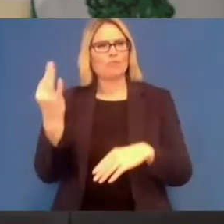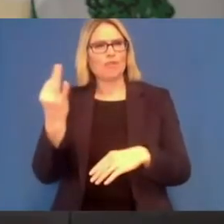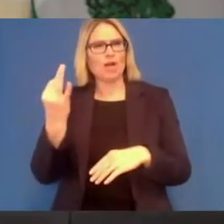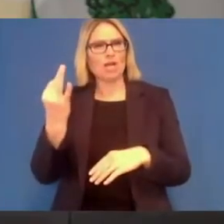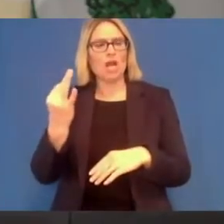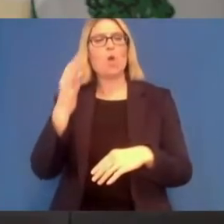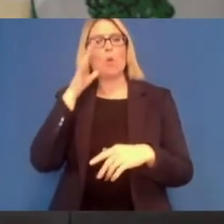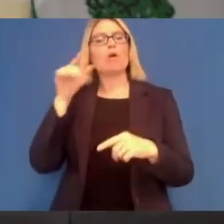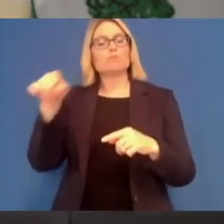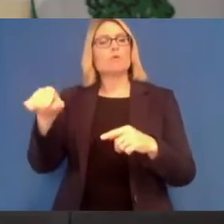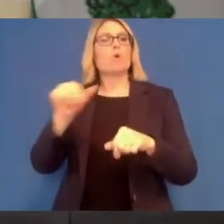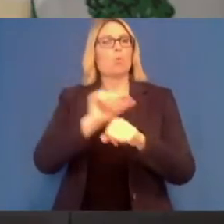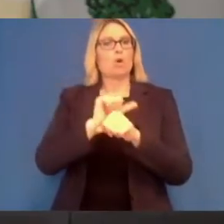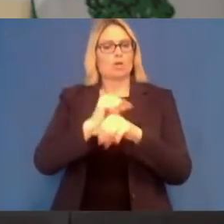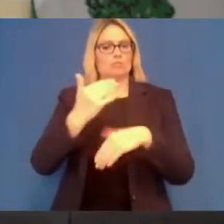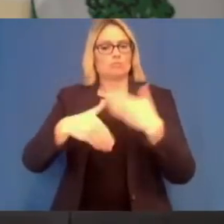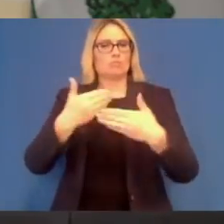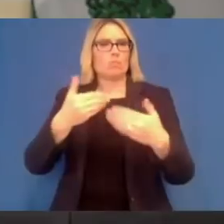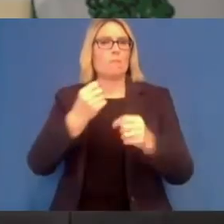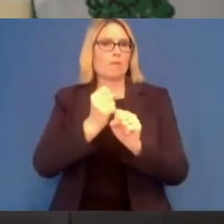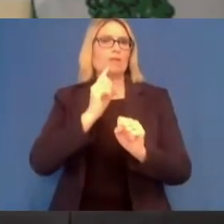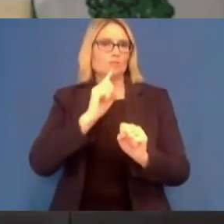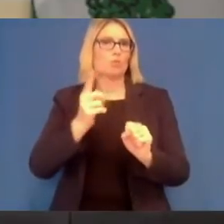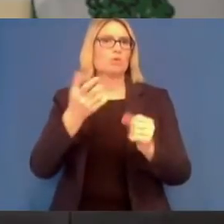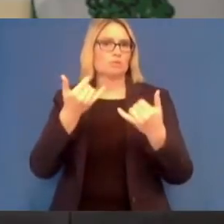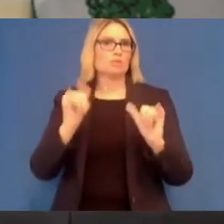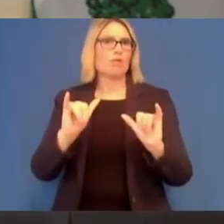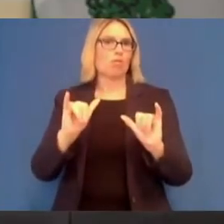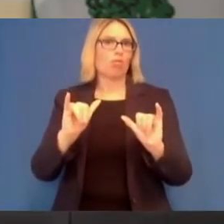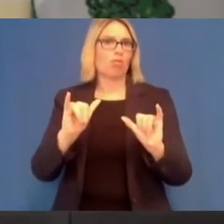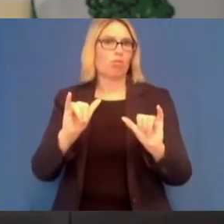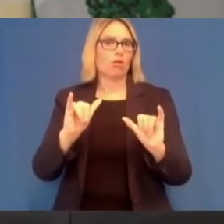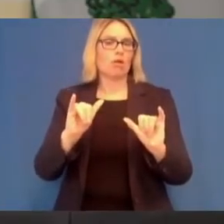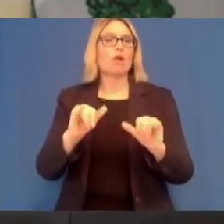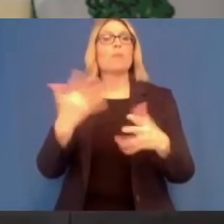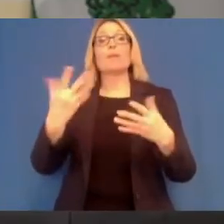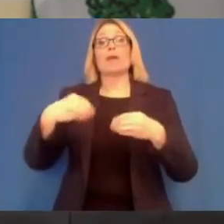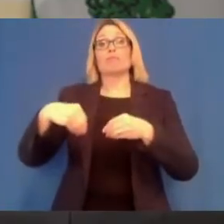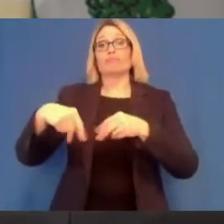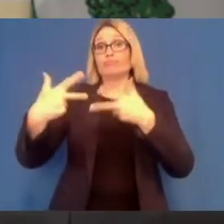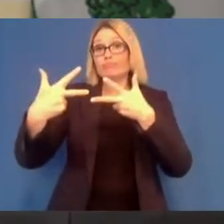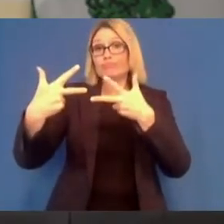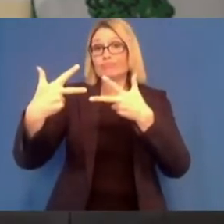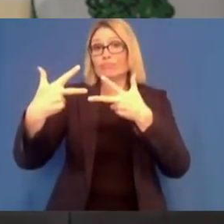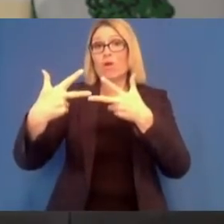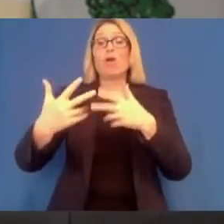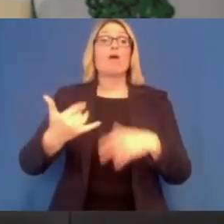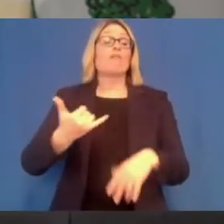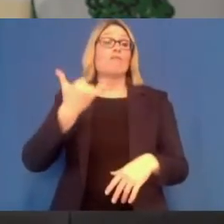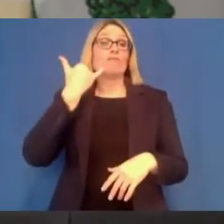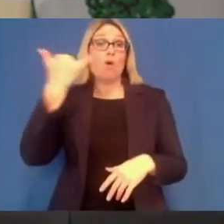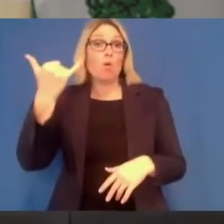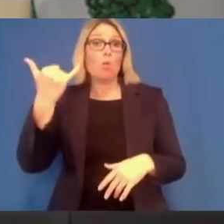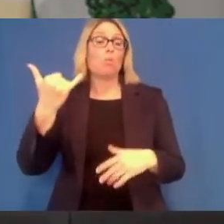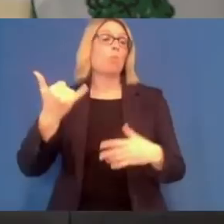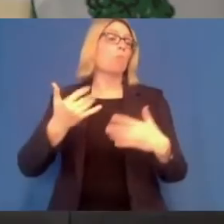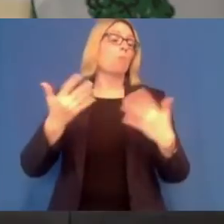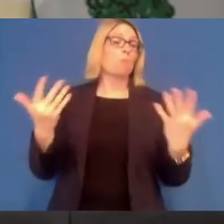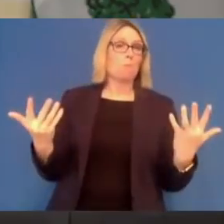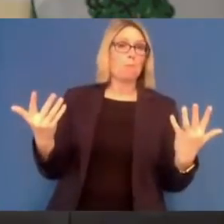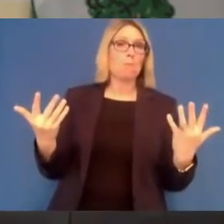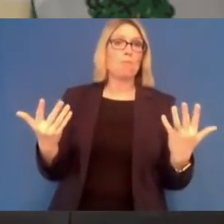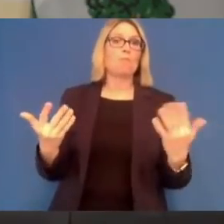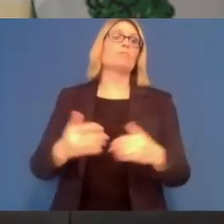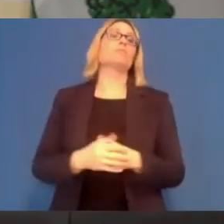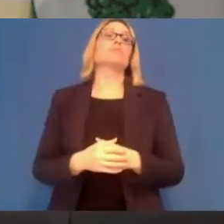next couple of days to make sure that is undertaken virtually or by telephone. It won't be in person due to the